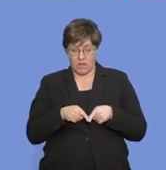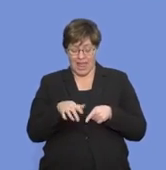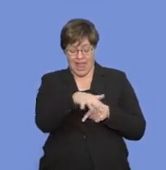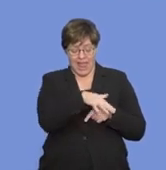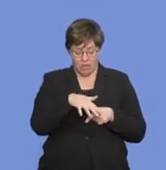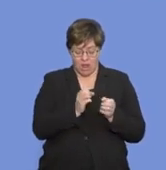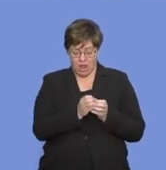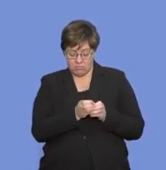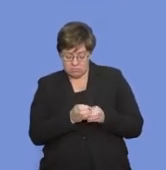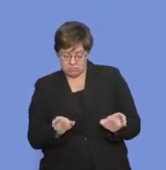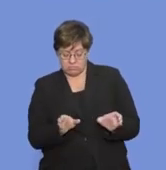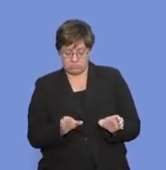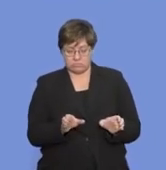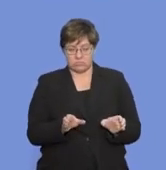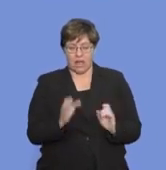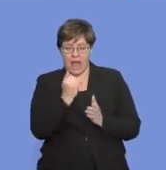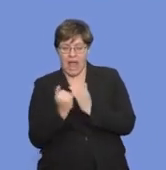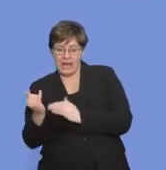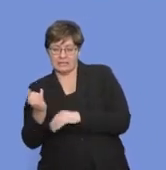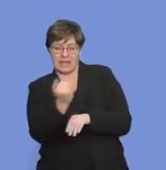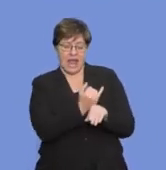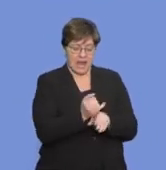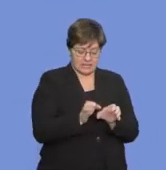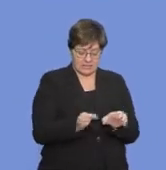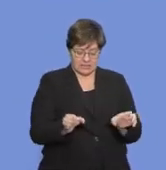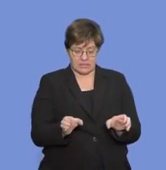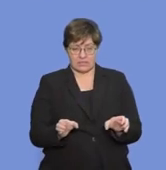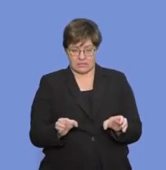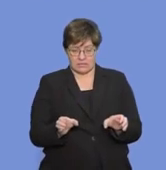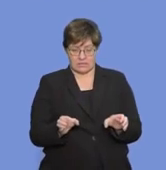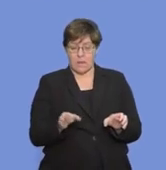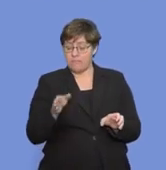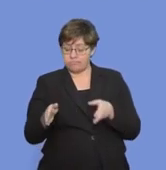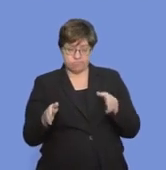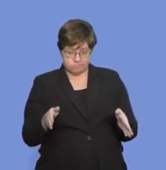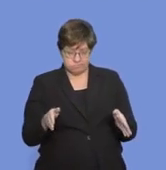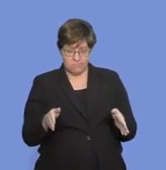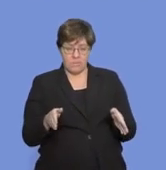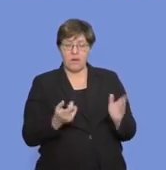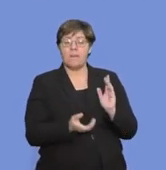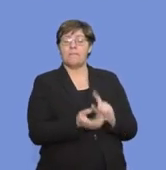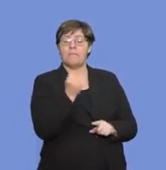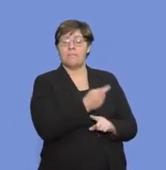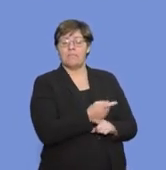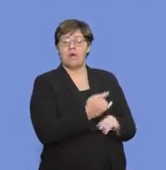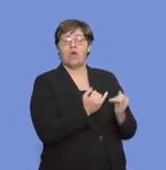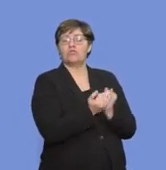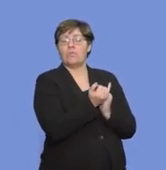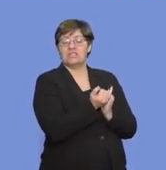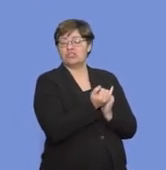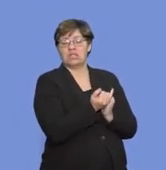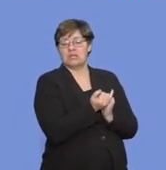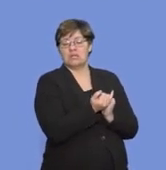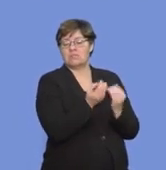geographically isolated, so the group was split on different islands, and when they arrived in those habitats, they found that there wasn't